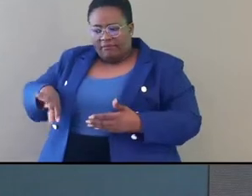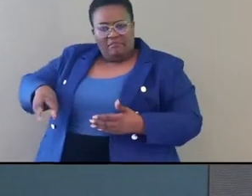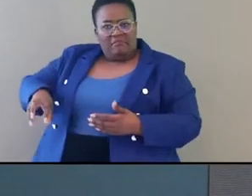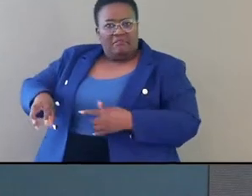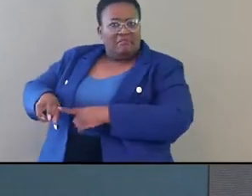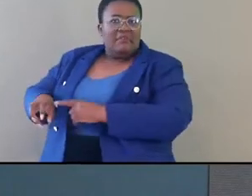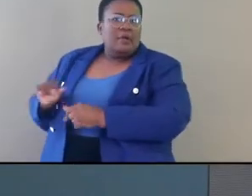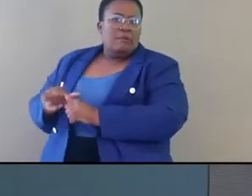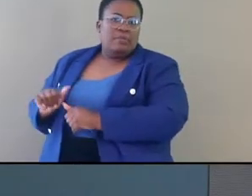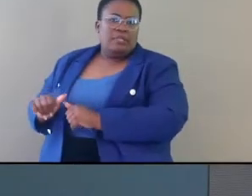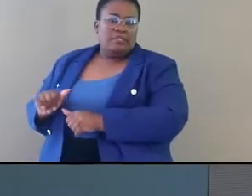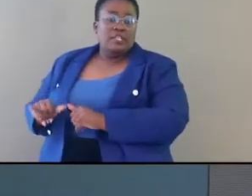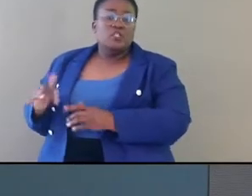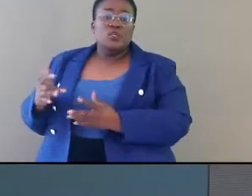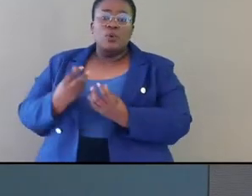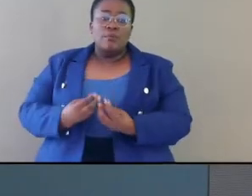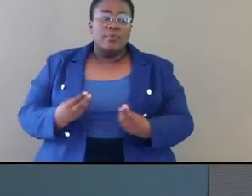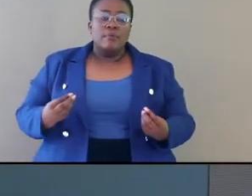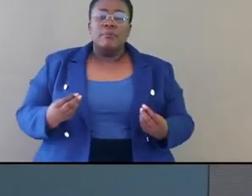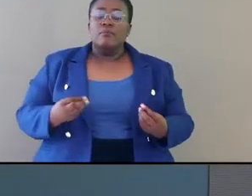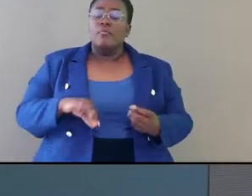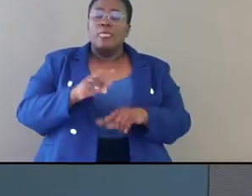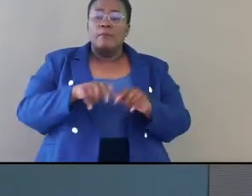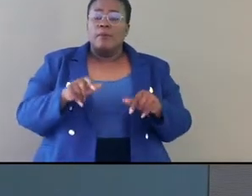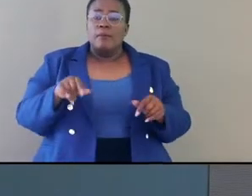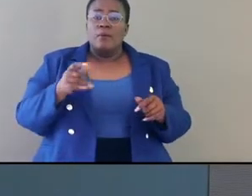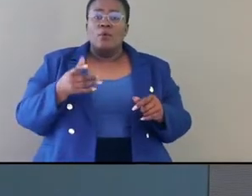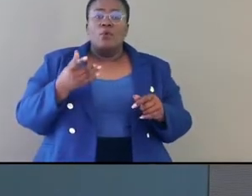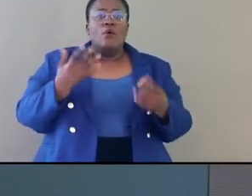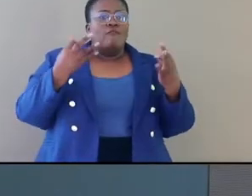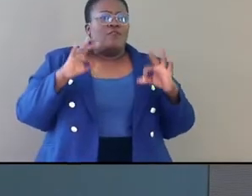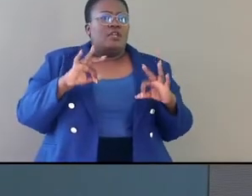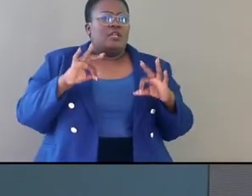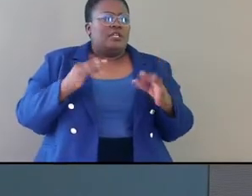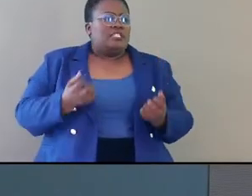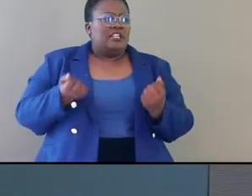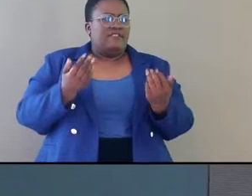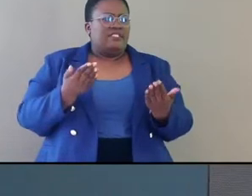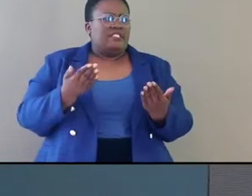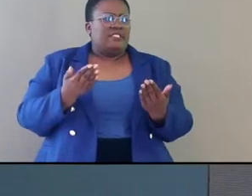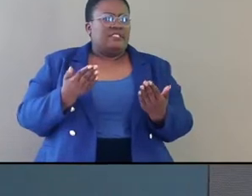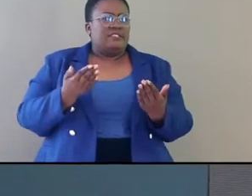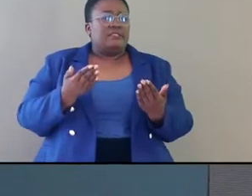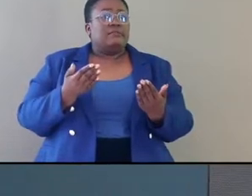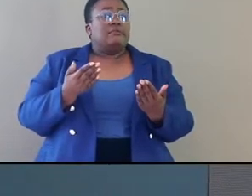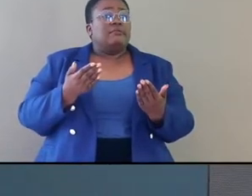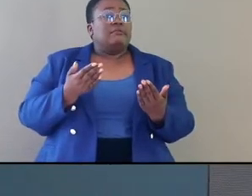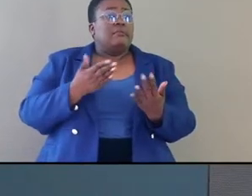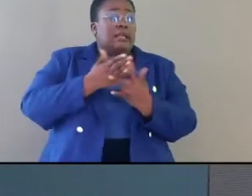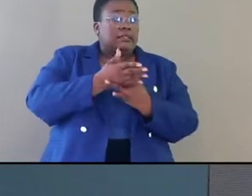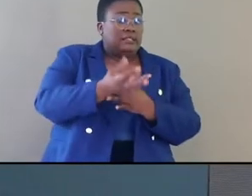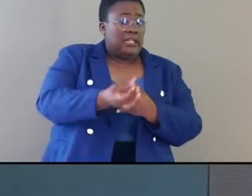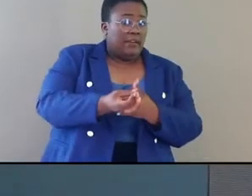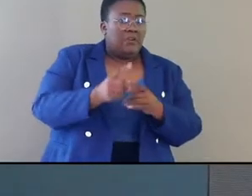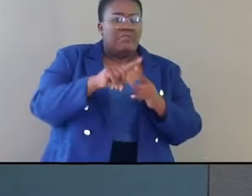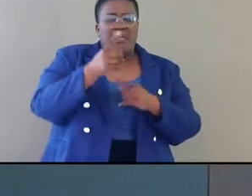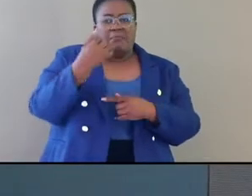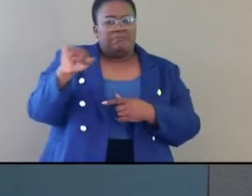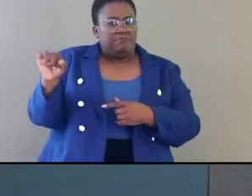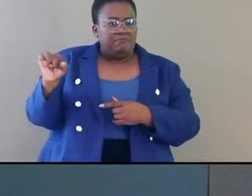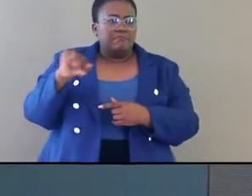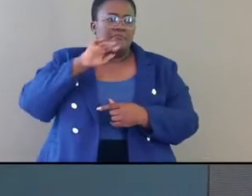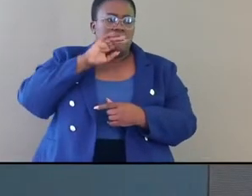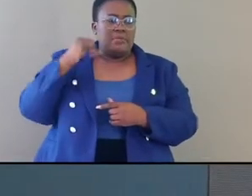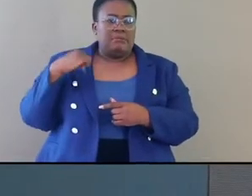the people who are entitled to free basic services are actually declining which means municipalities are basically giving less and less